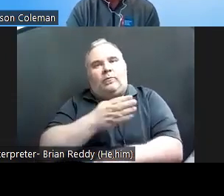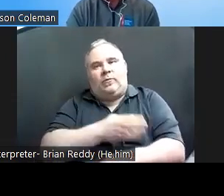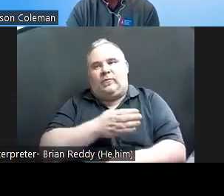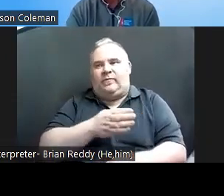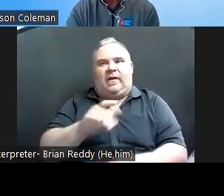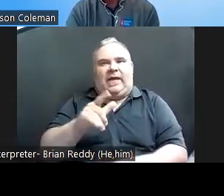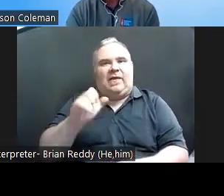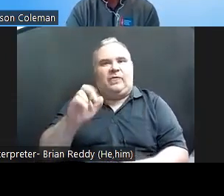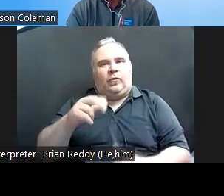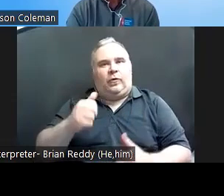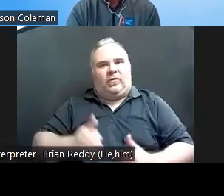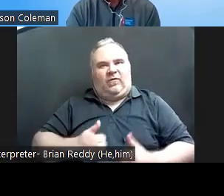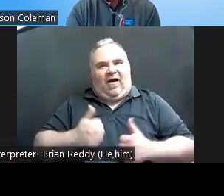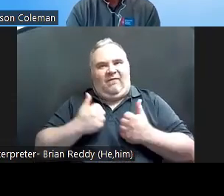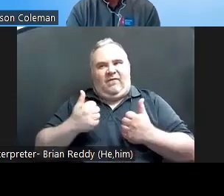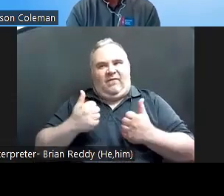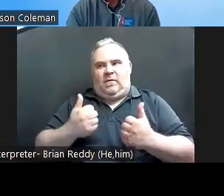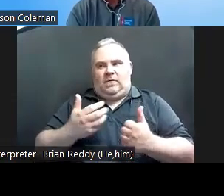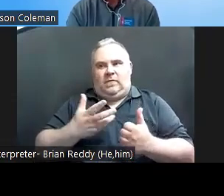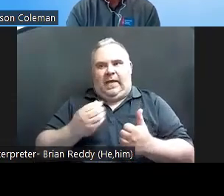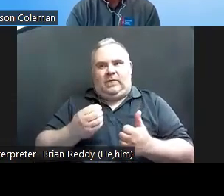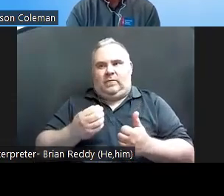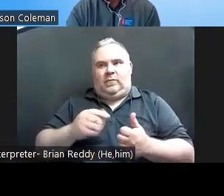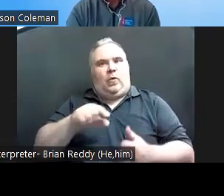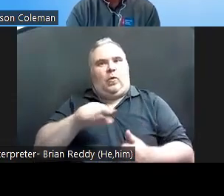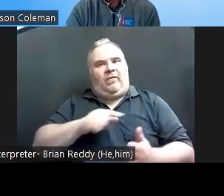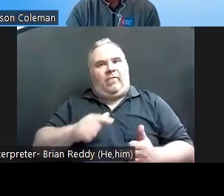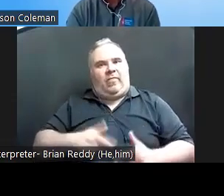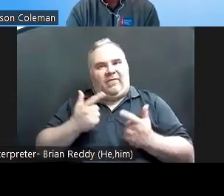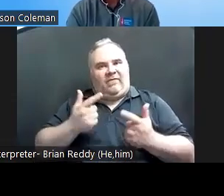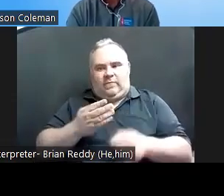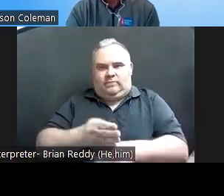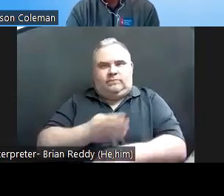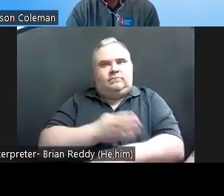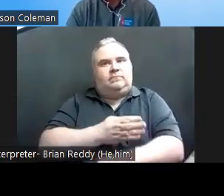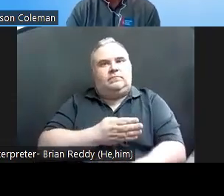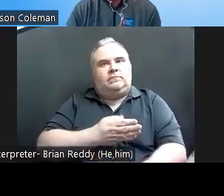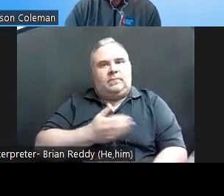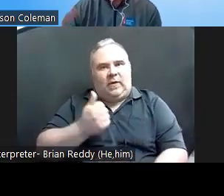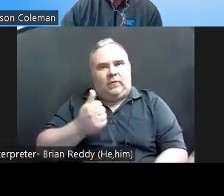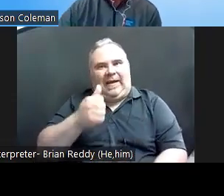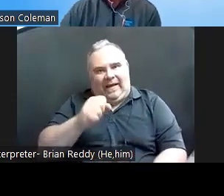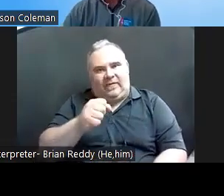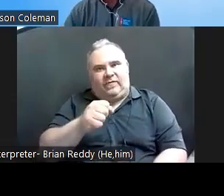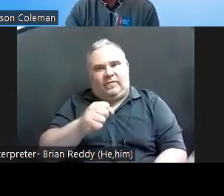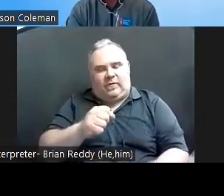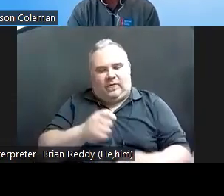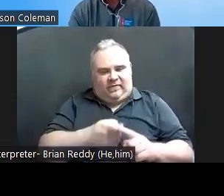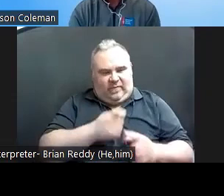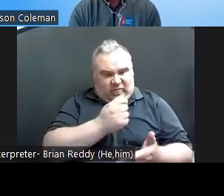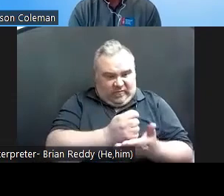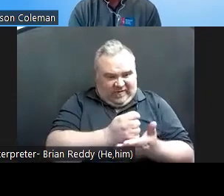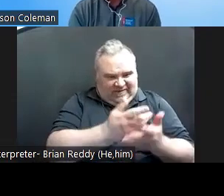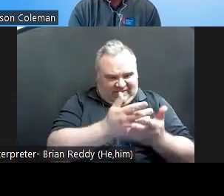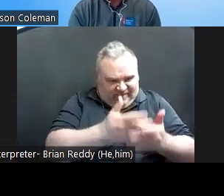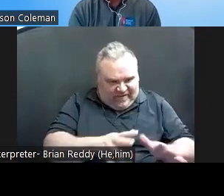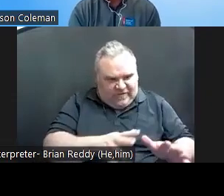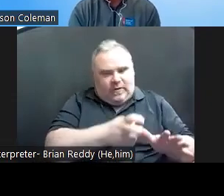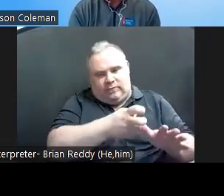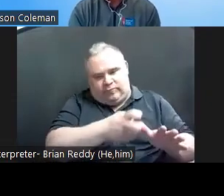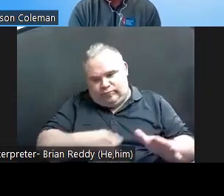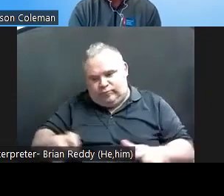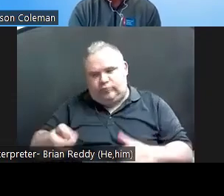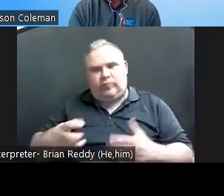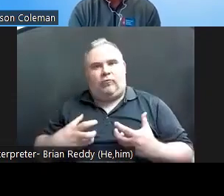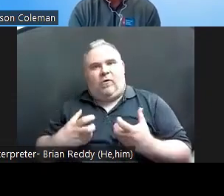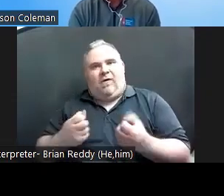and the quality of care or quality of life of cancer survivors as they transition from treatment and into